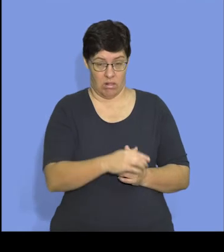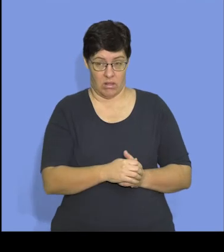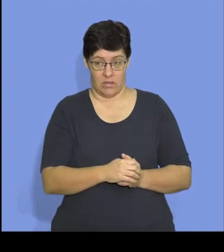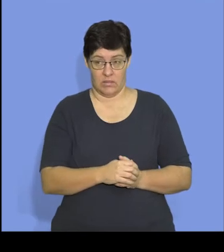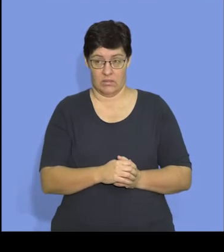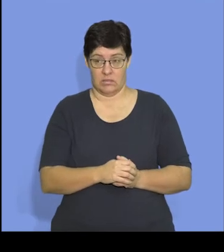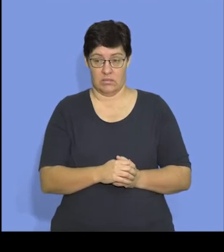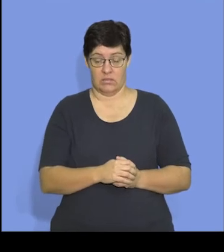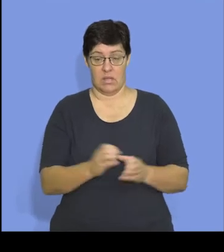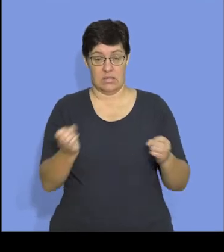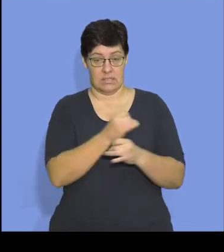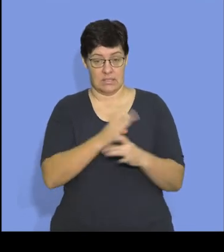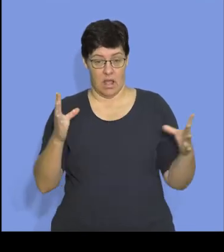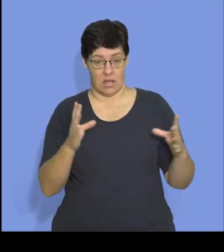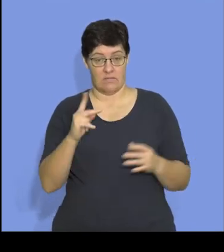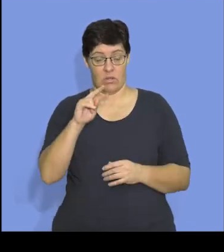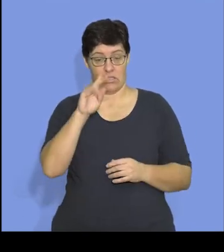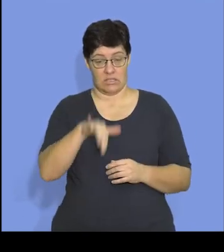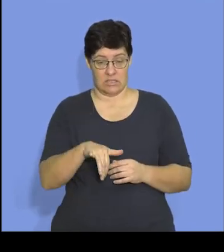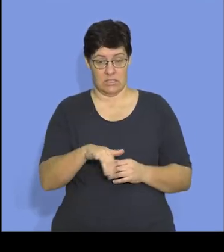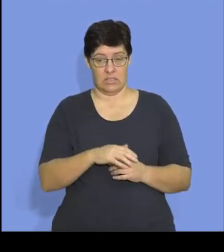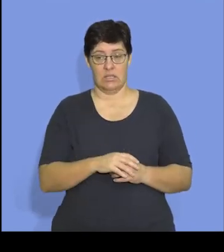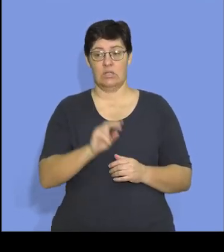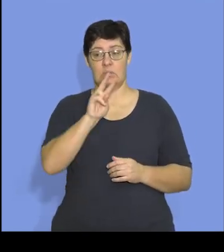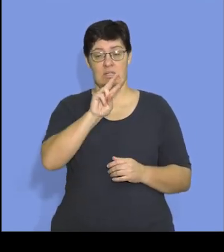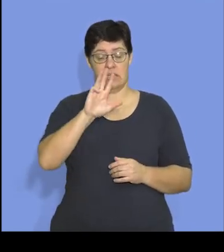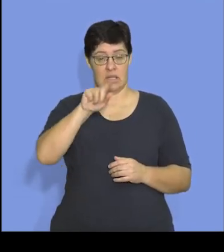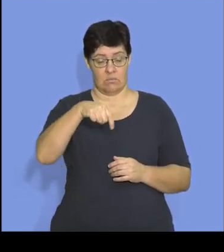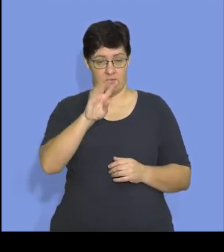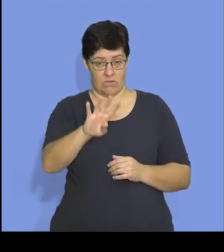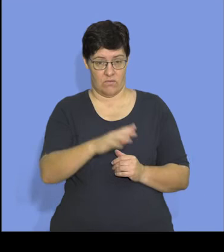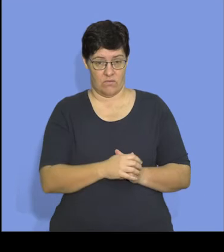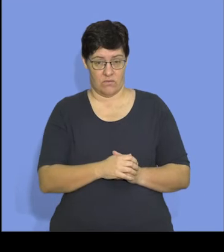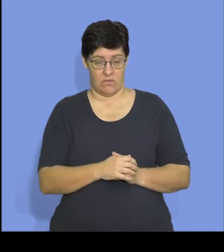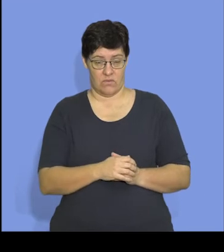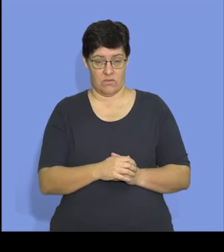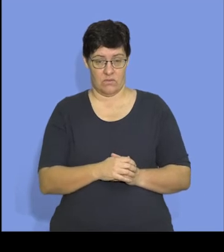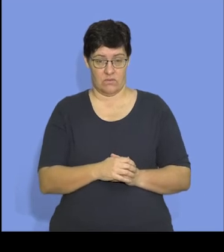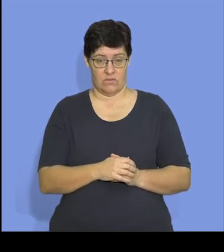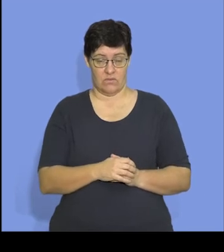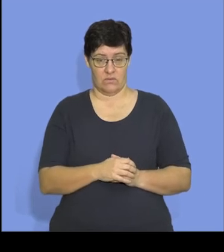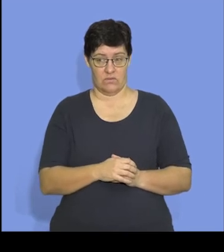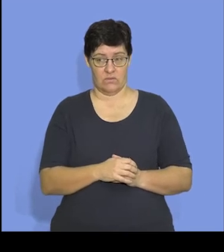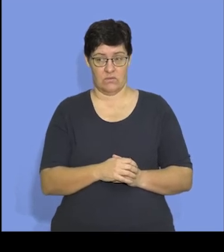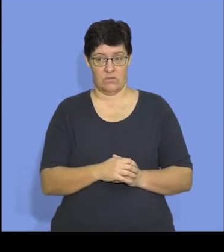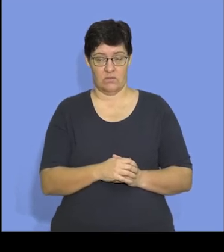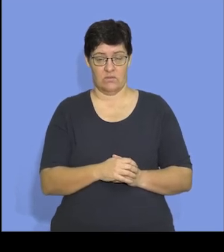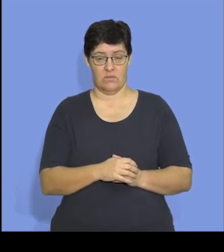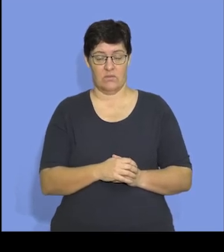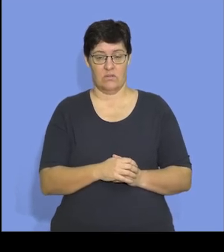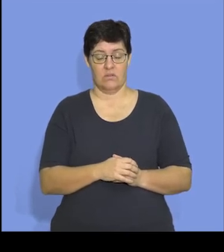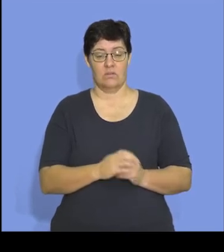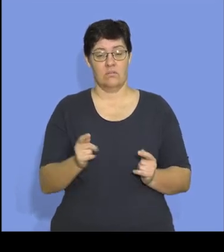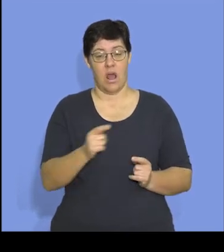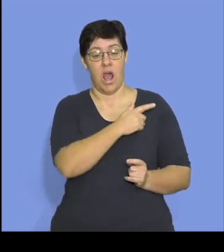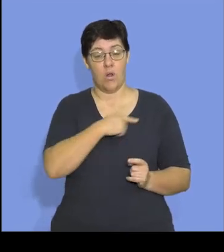Initial velocity, 29,4. They're saying to me over here that that's how long it takes